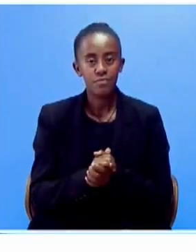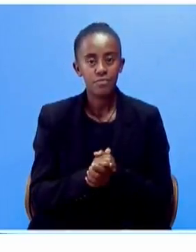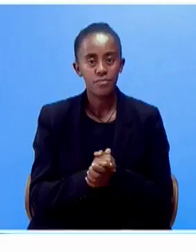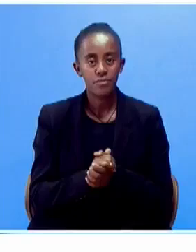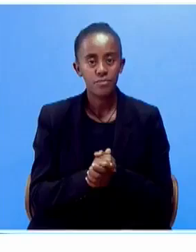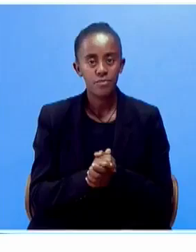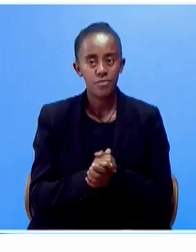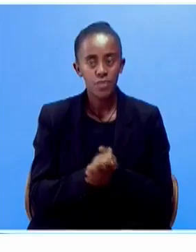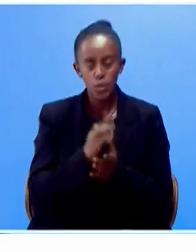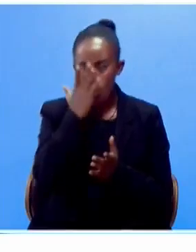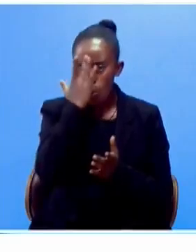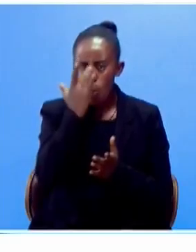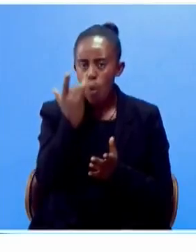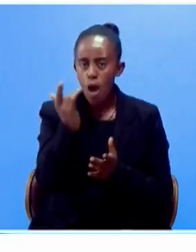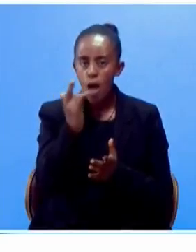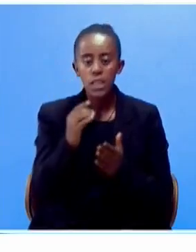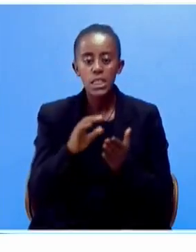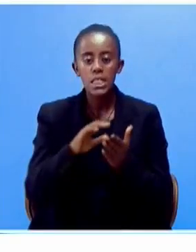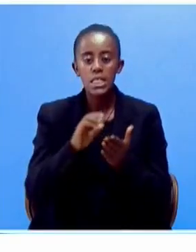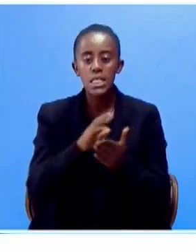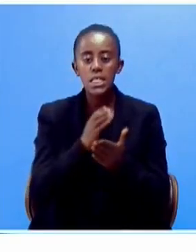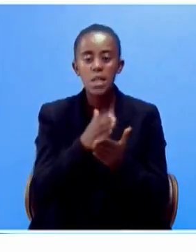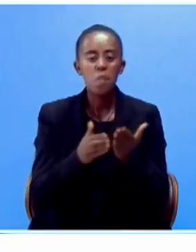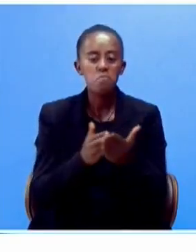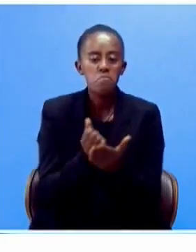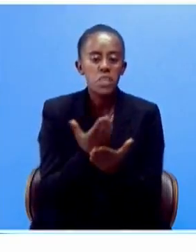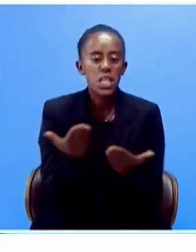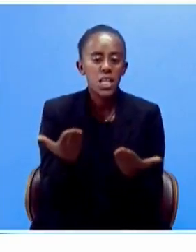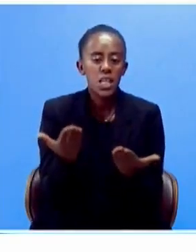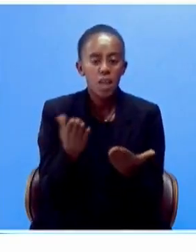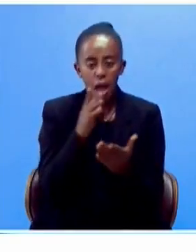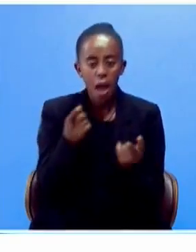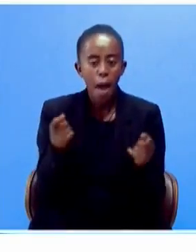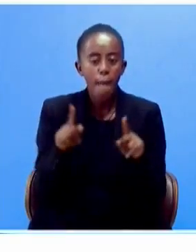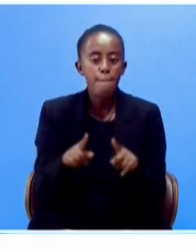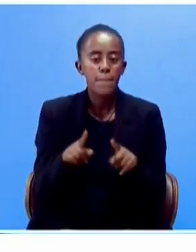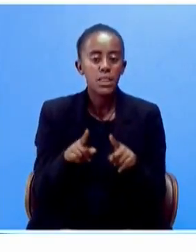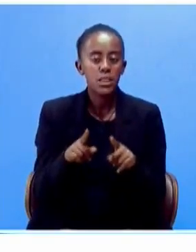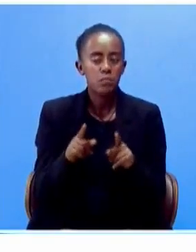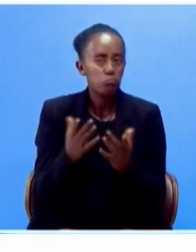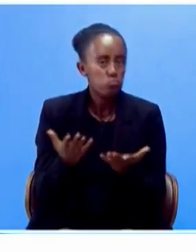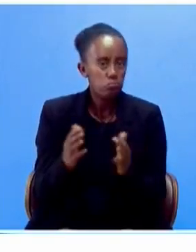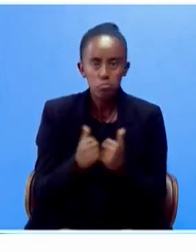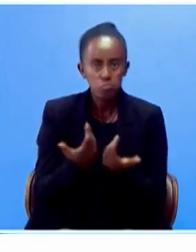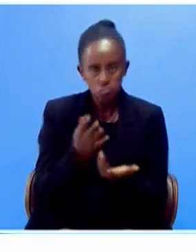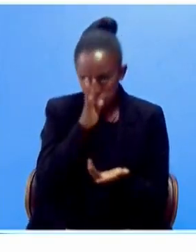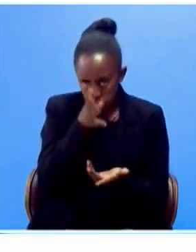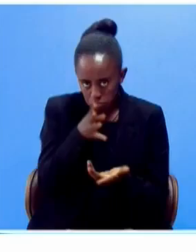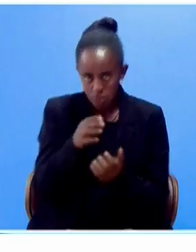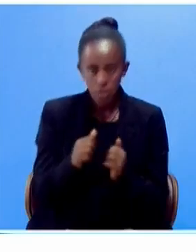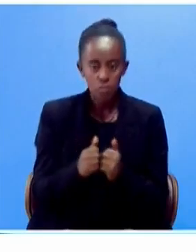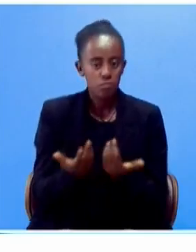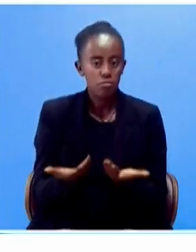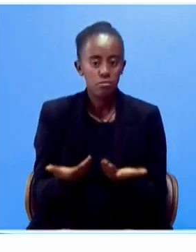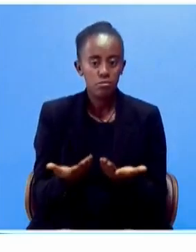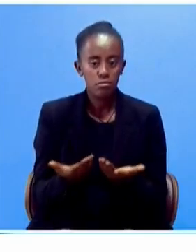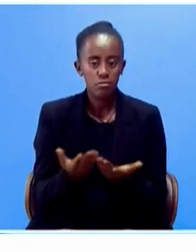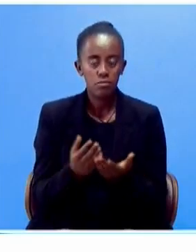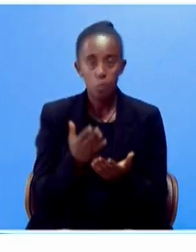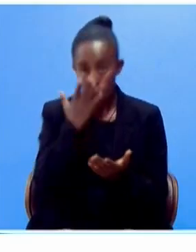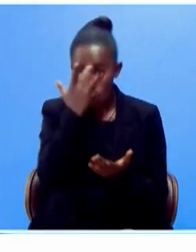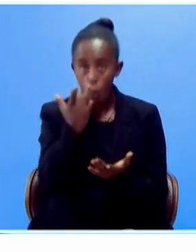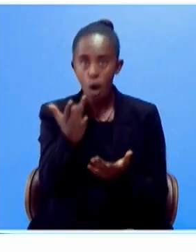something happened. The reason why something happened.